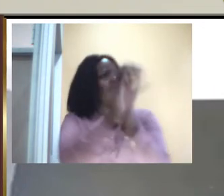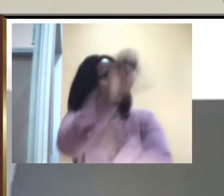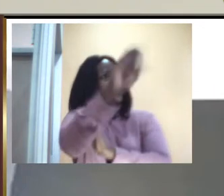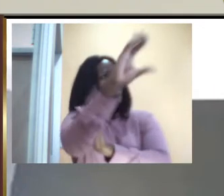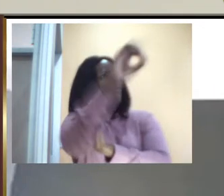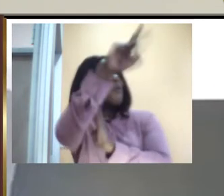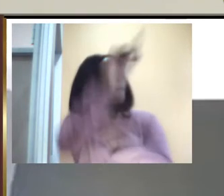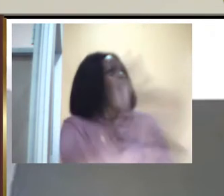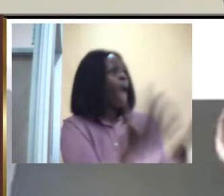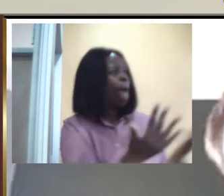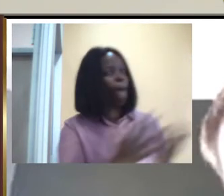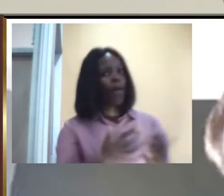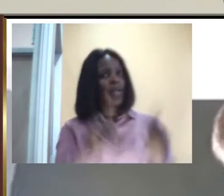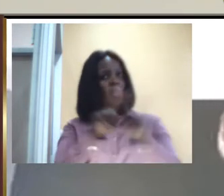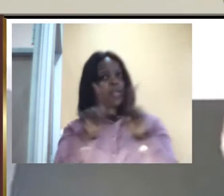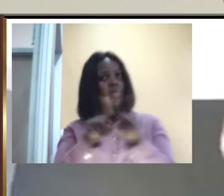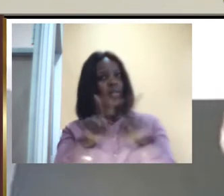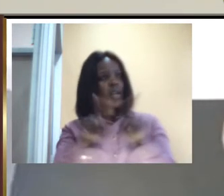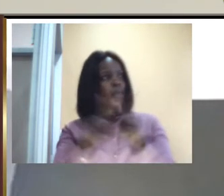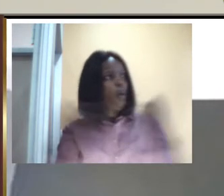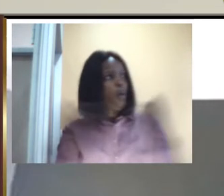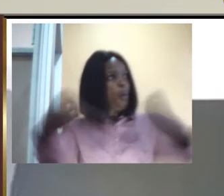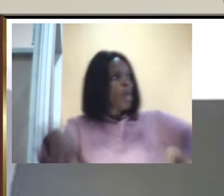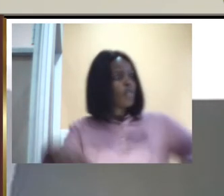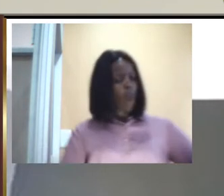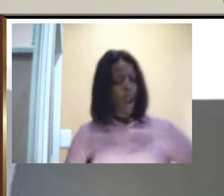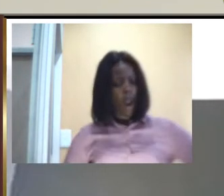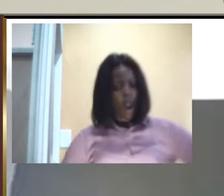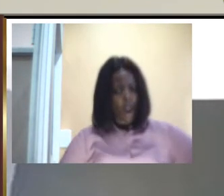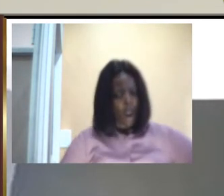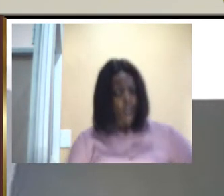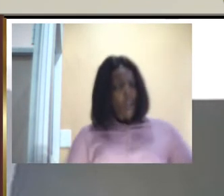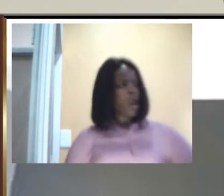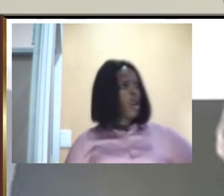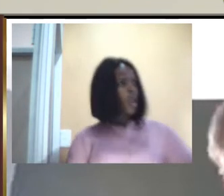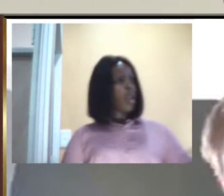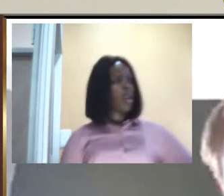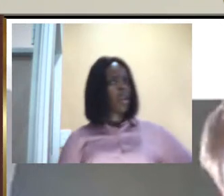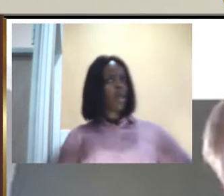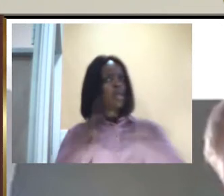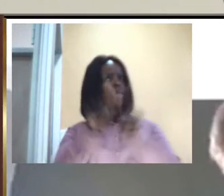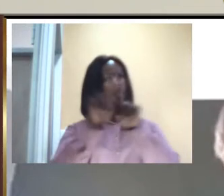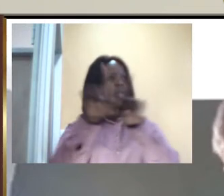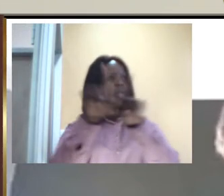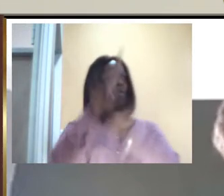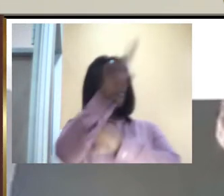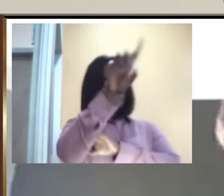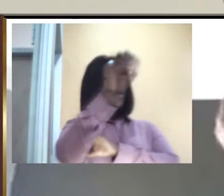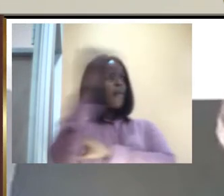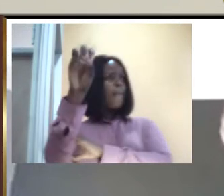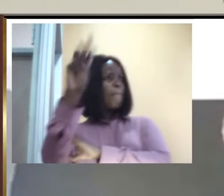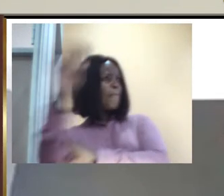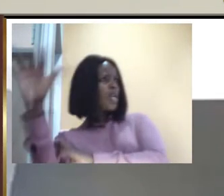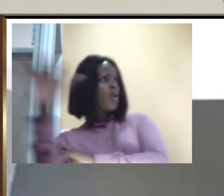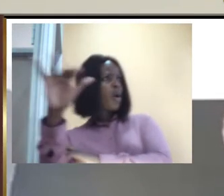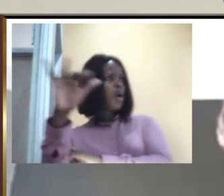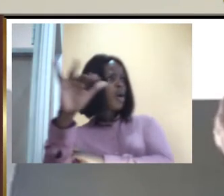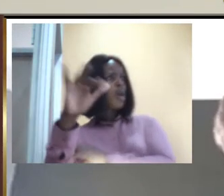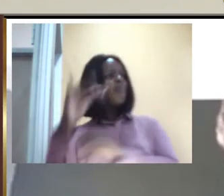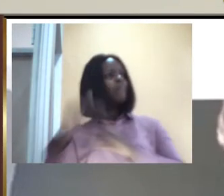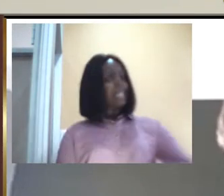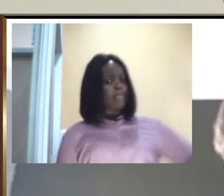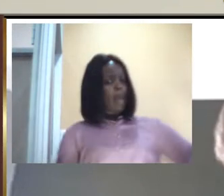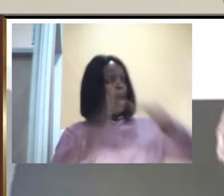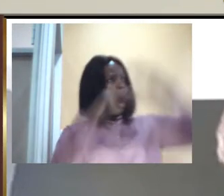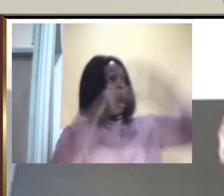mention the wasteful and irregular expenditure. You fail to mention the almost 100 million rand under expenditure, which is a lot of